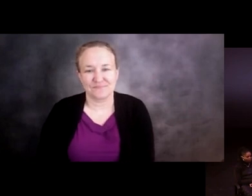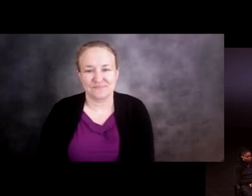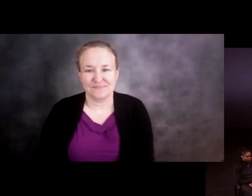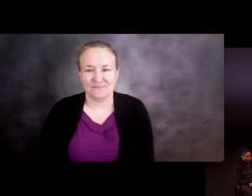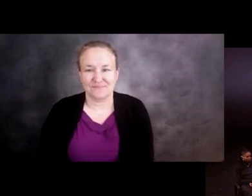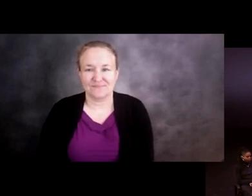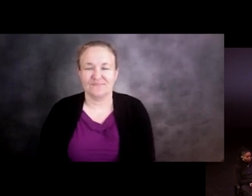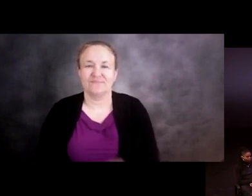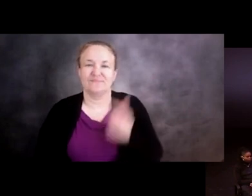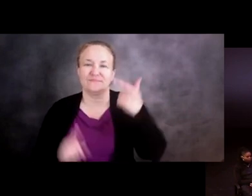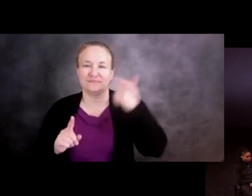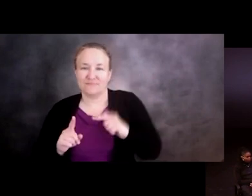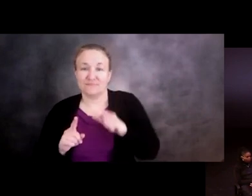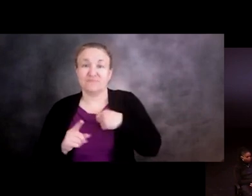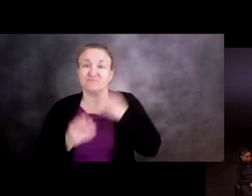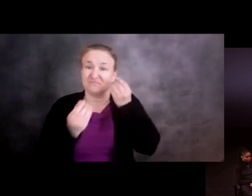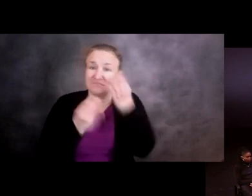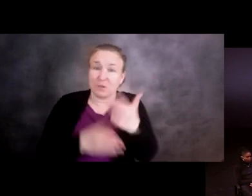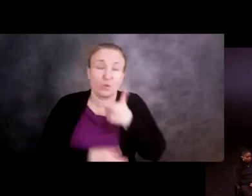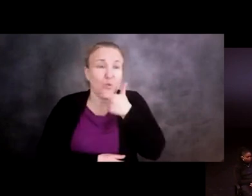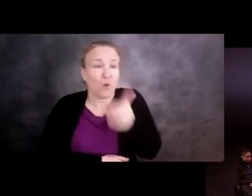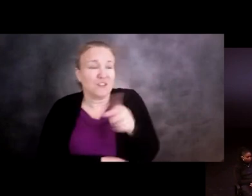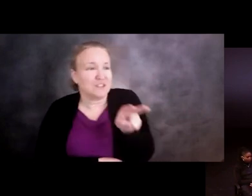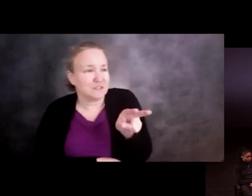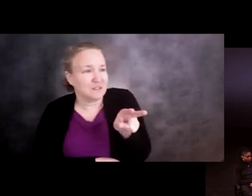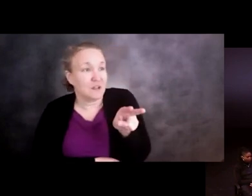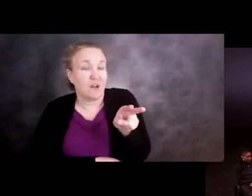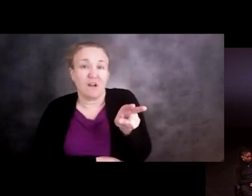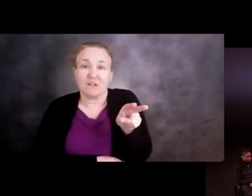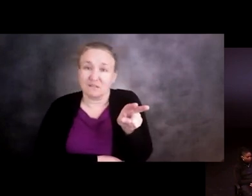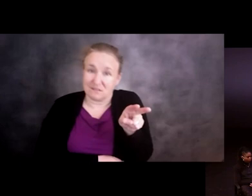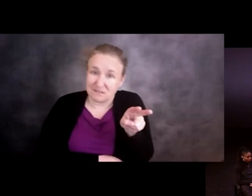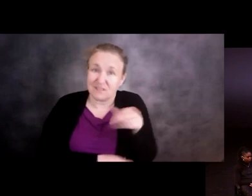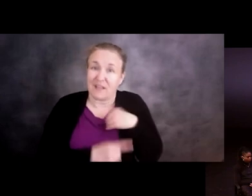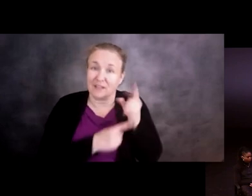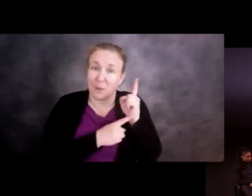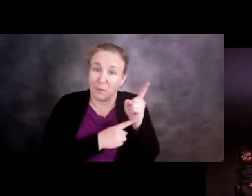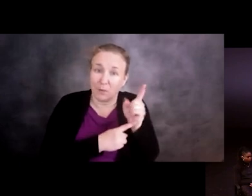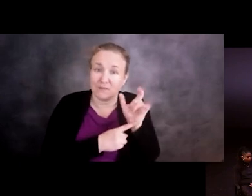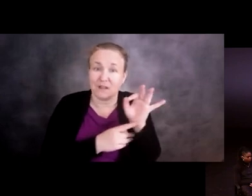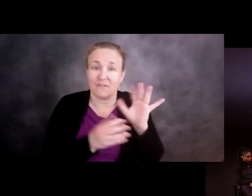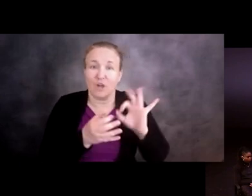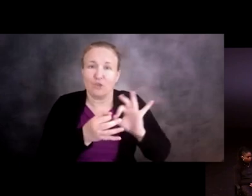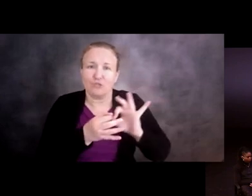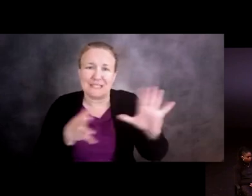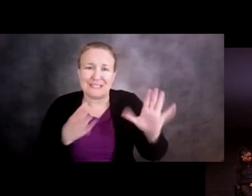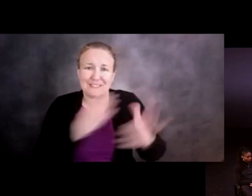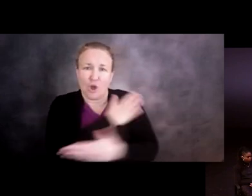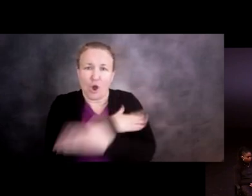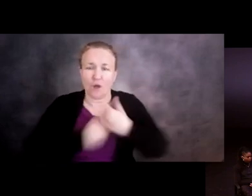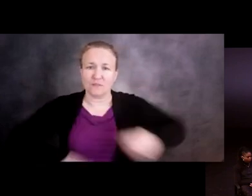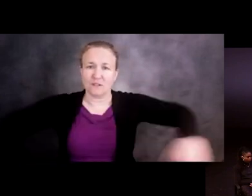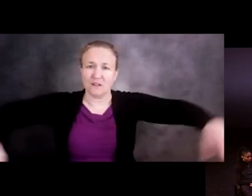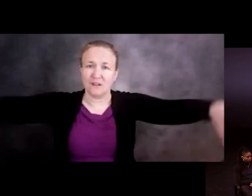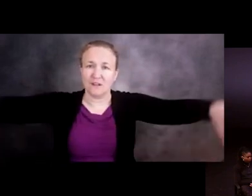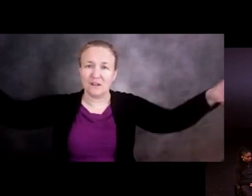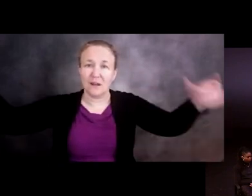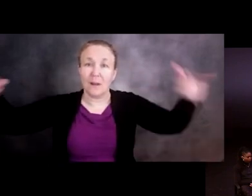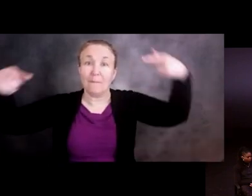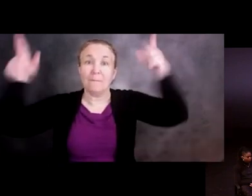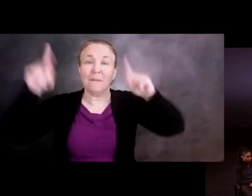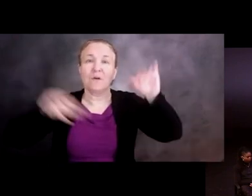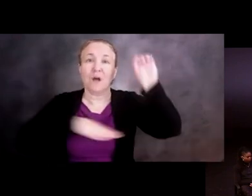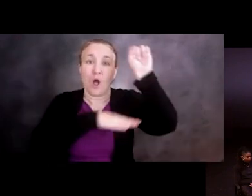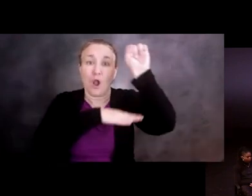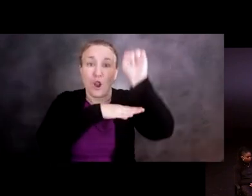Yeah, watching, I just felt something so strong when there was those moments of release in the upper arms, especially as people were coming down. There